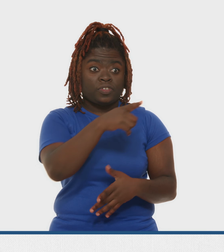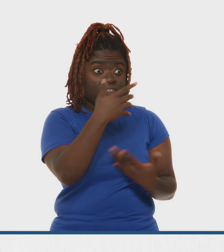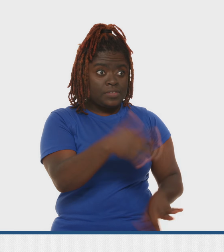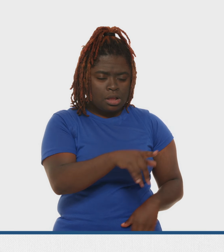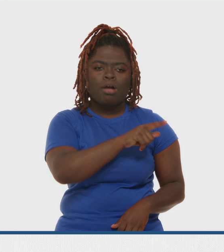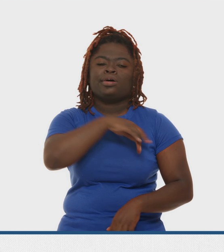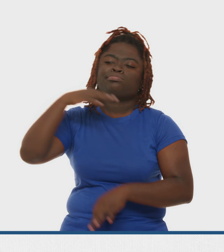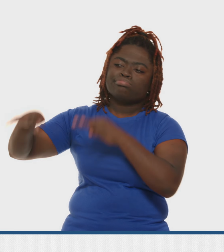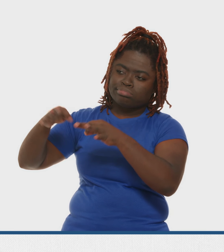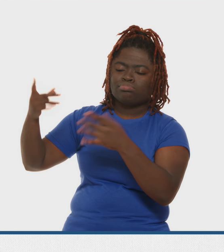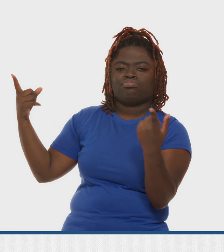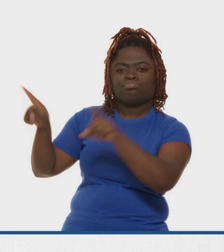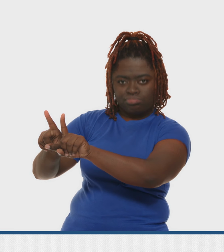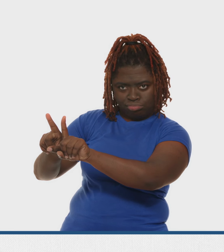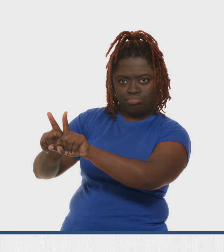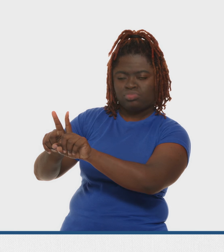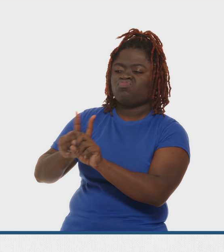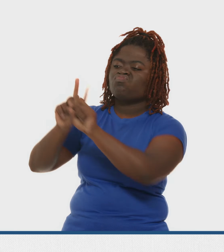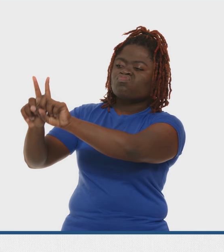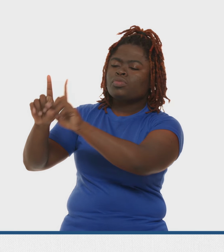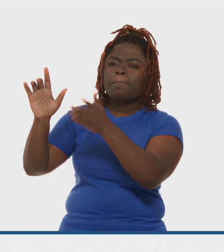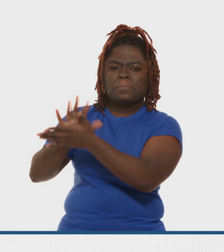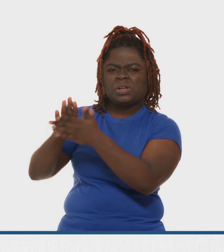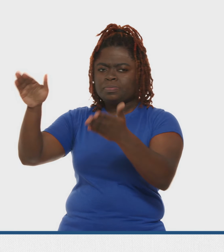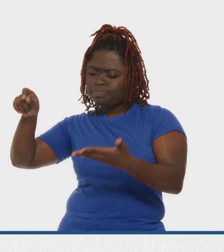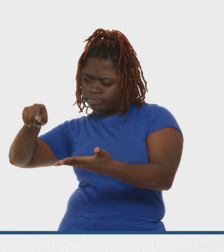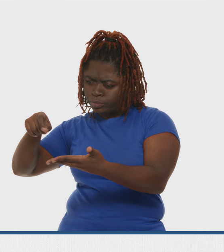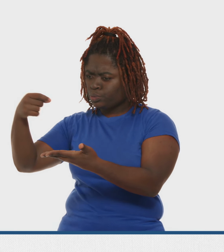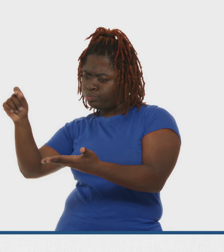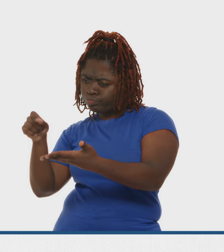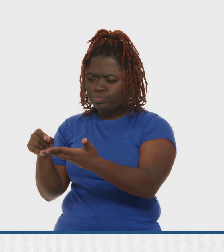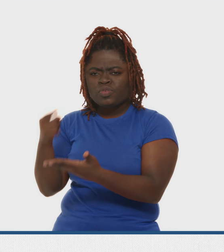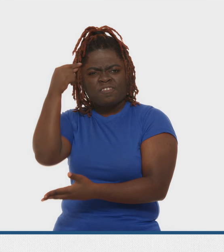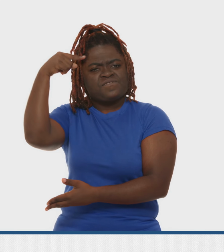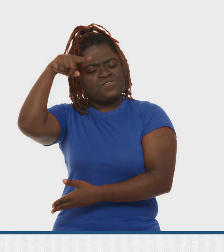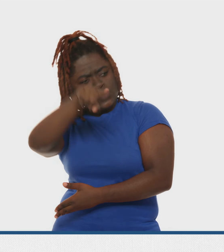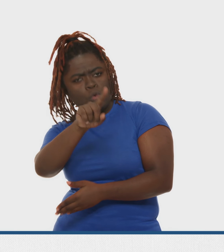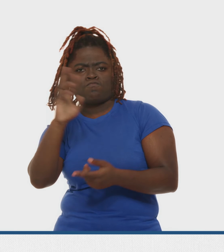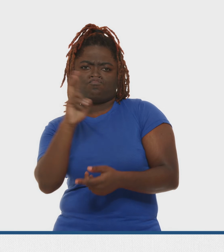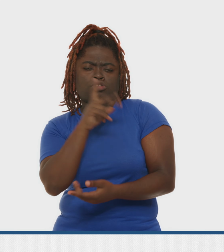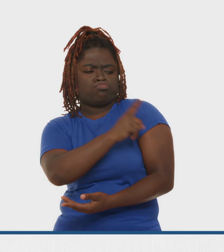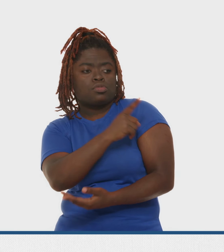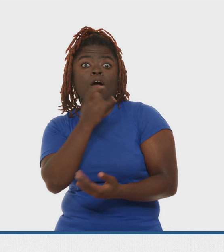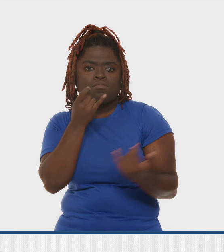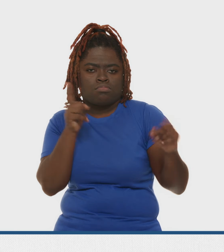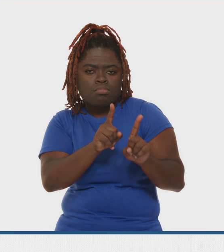provides instructions on the proper way to mark the ballot to both the elector and assistant, then directs them to the voting